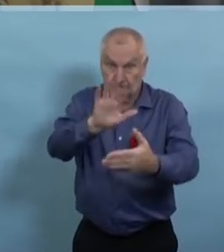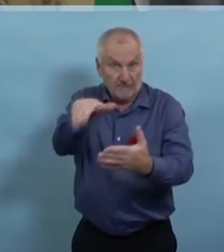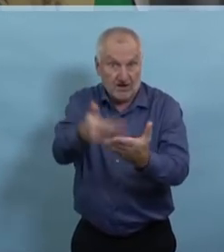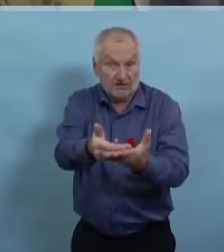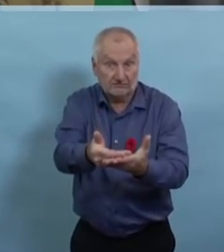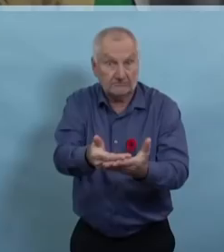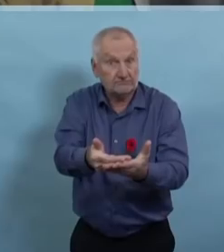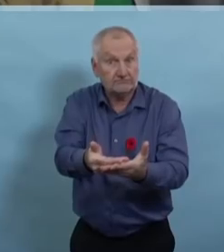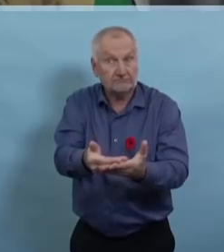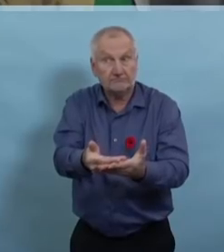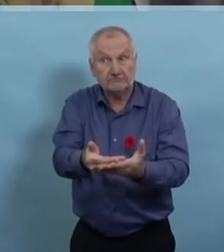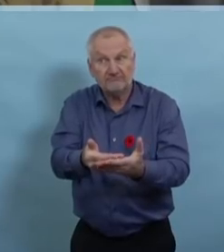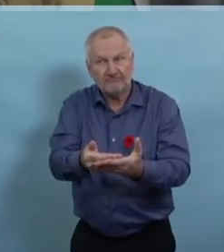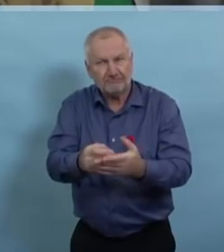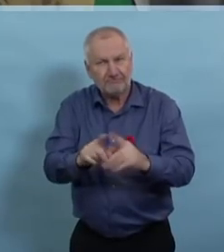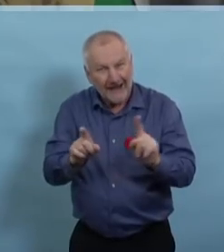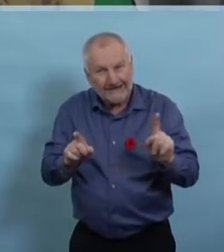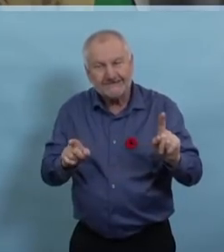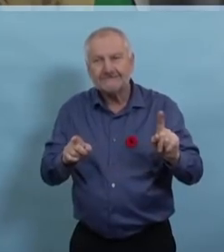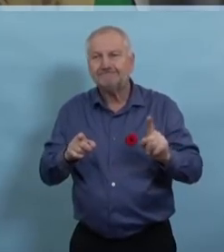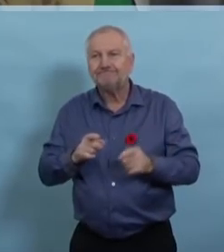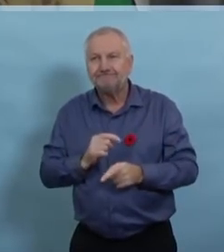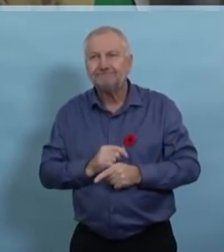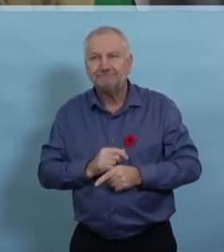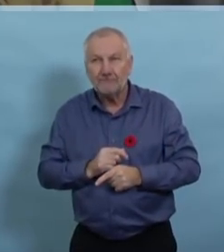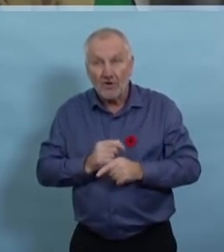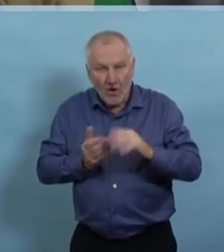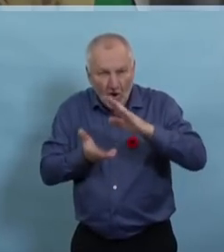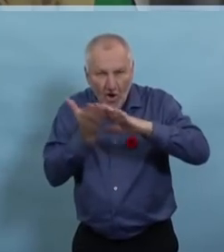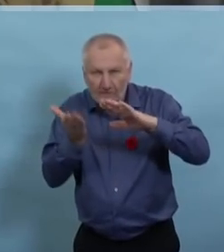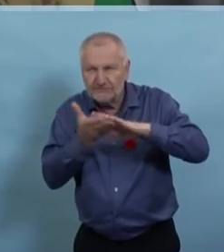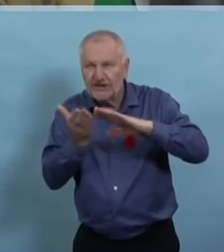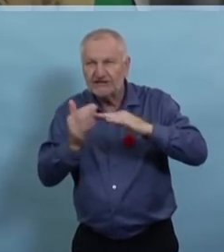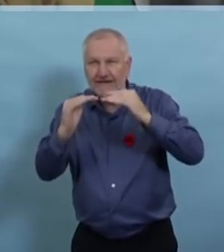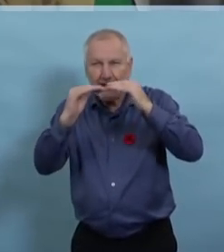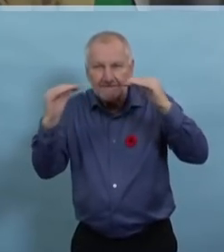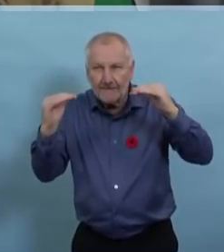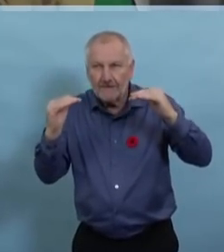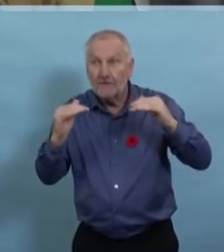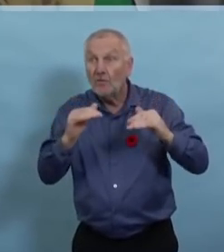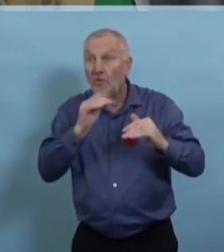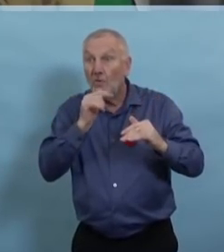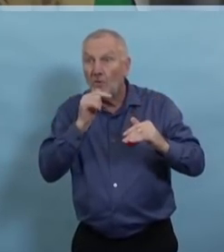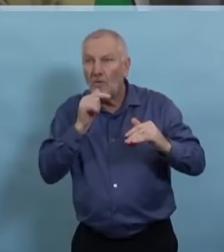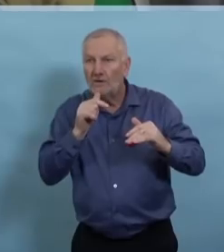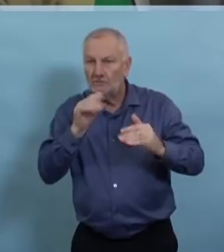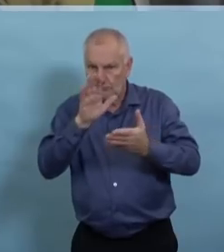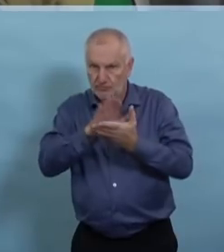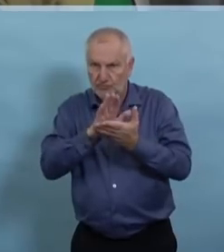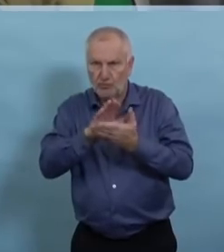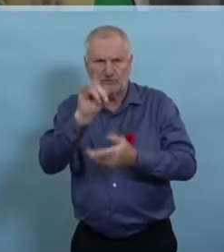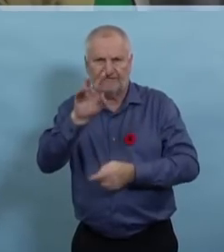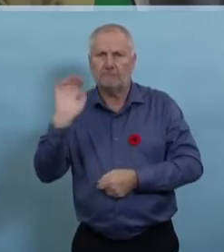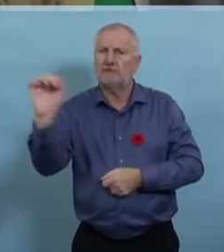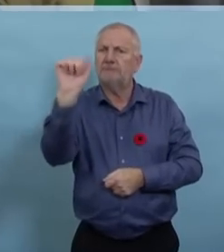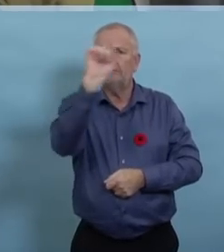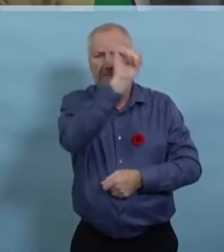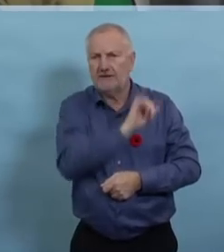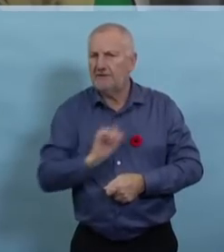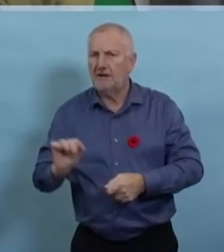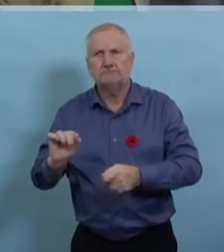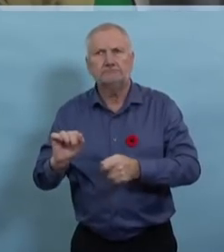the individual operational level is done by the school divisions, and they are provided those resources to try to